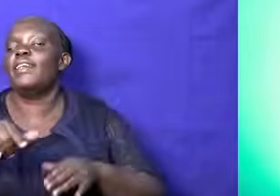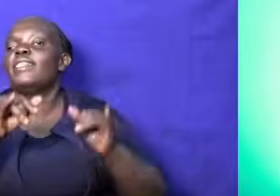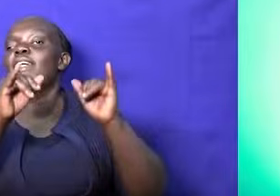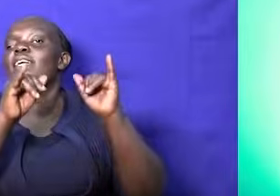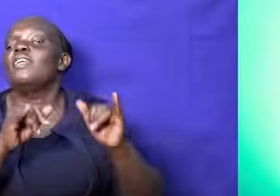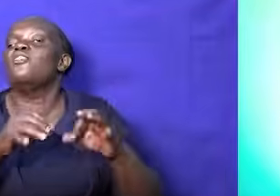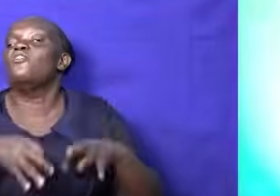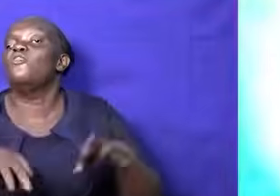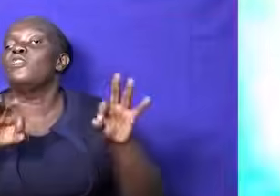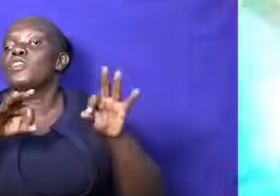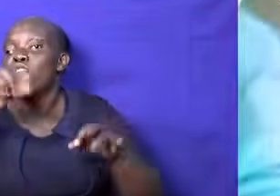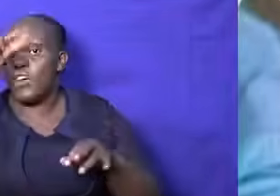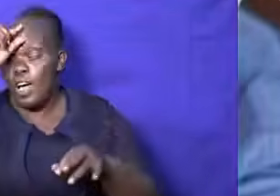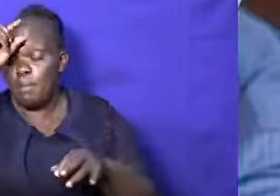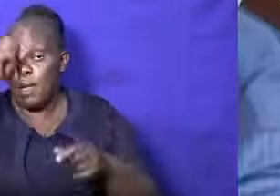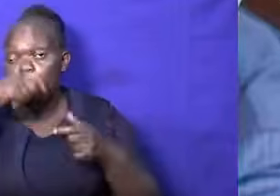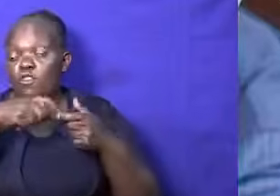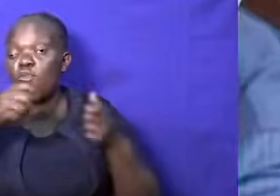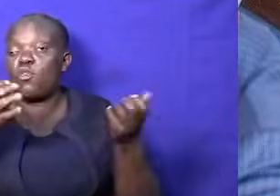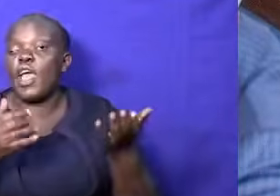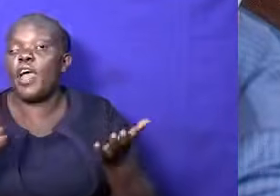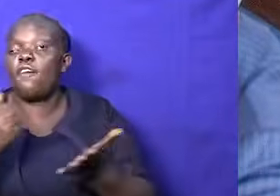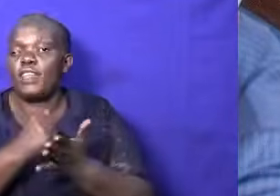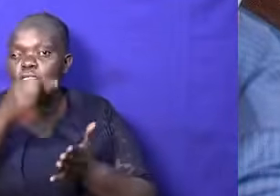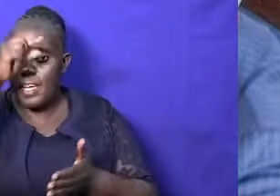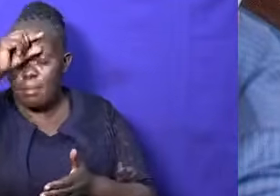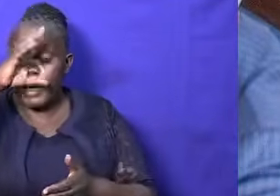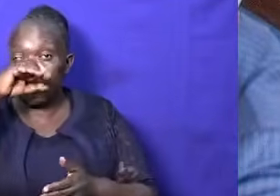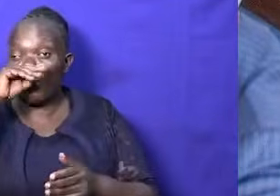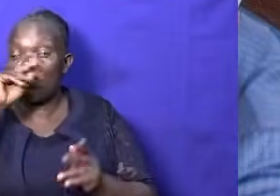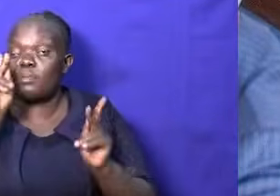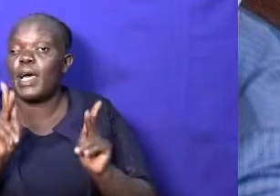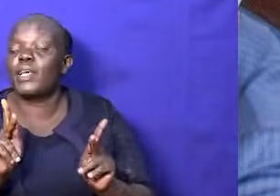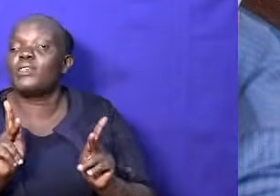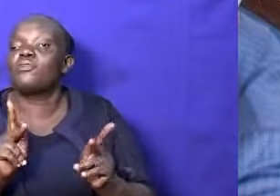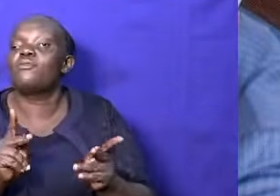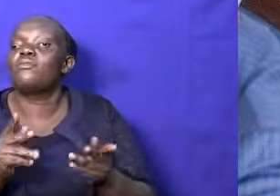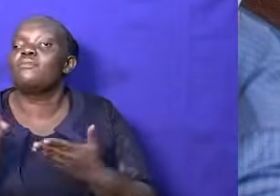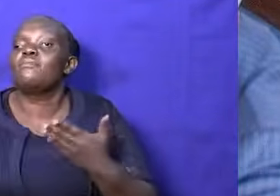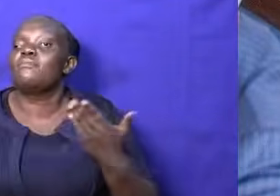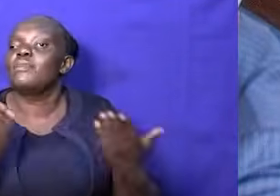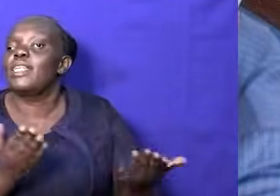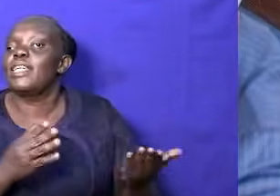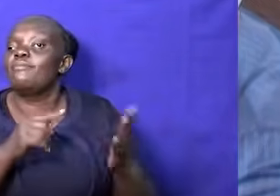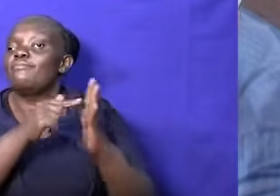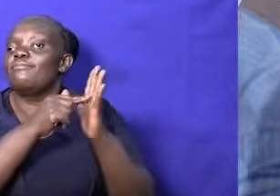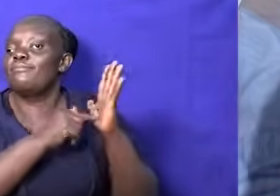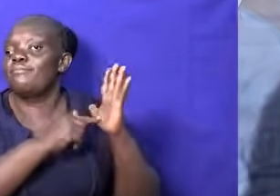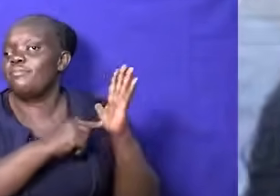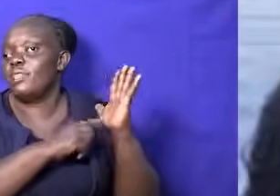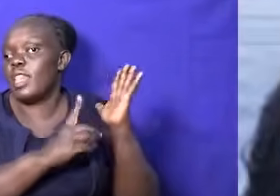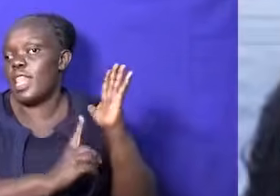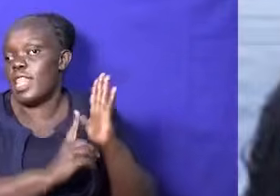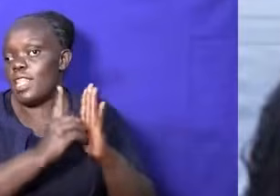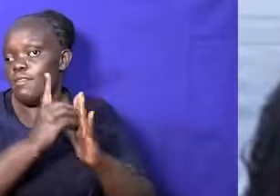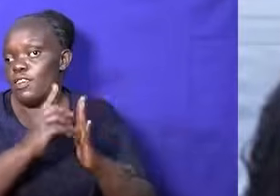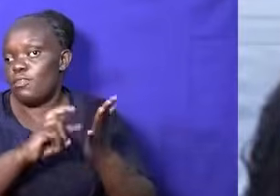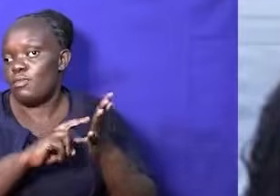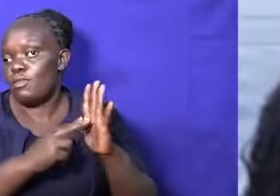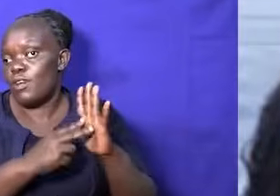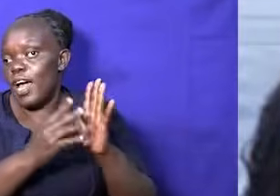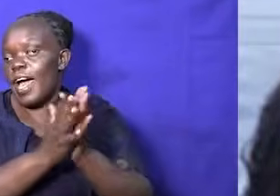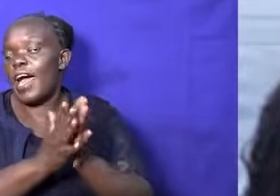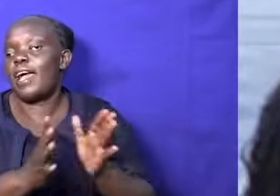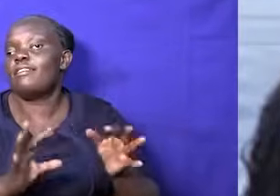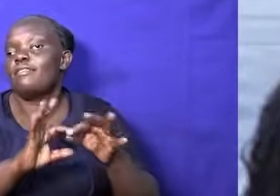Hii ni taarifa rasmi ya serikali kutoka ofisi ya msemaji wa serikali ikikuletea muktasari wa maendeleo muhimu,